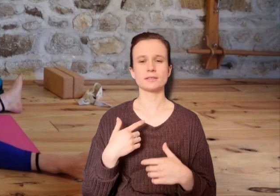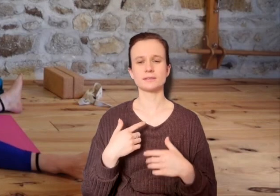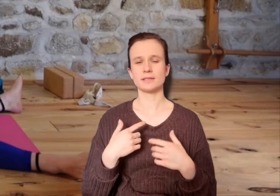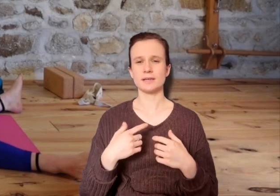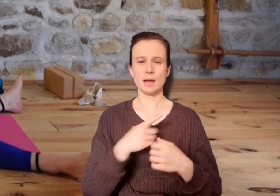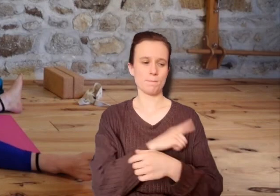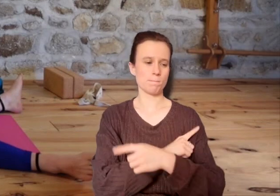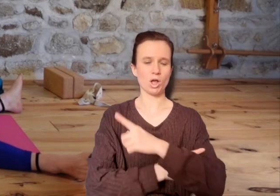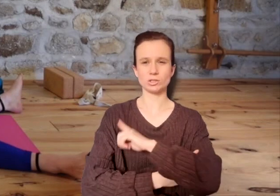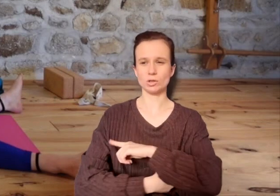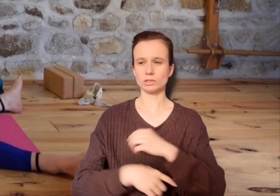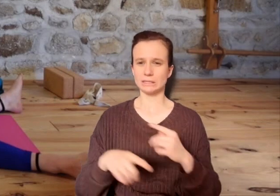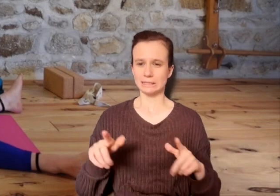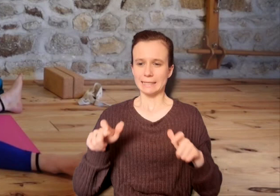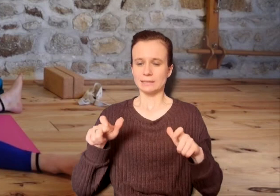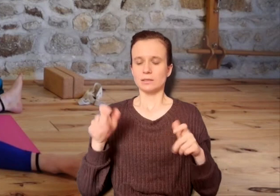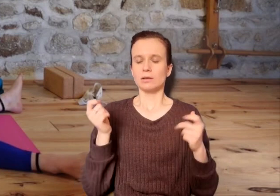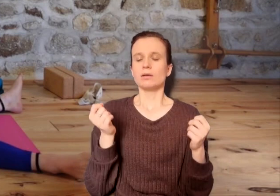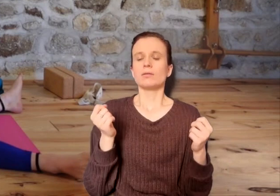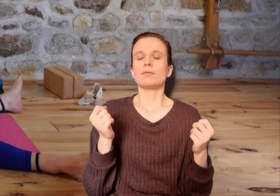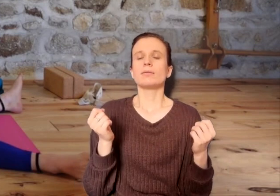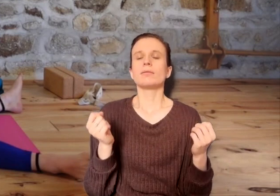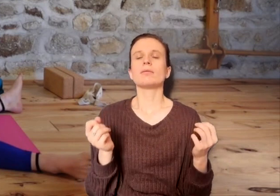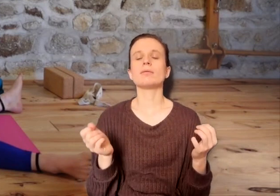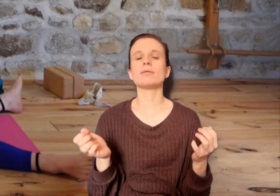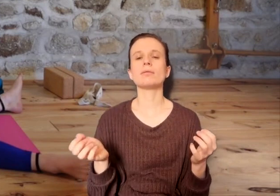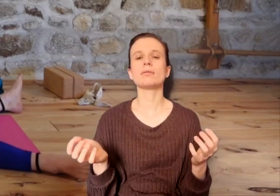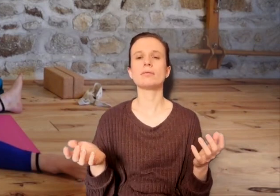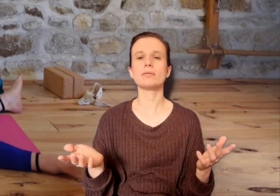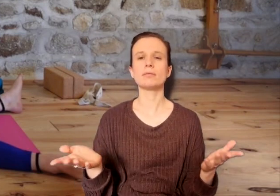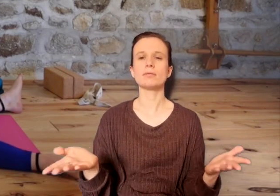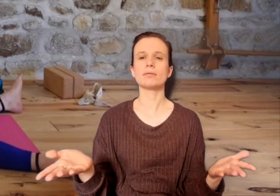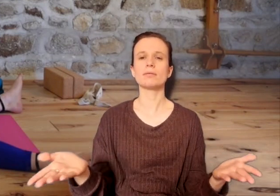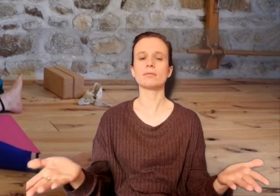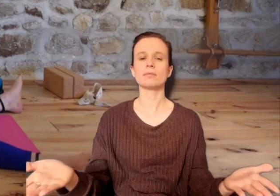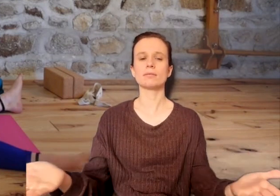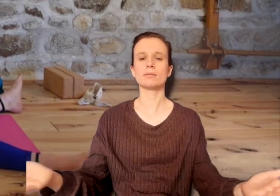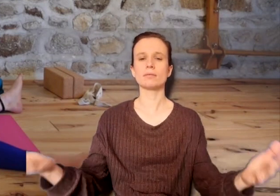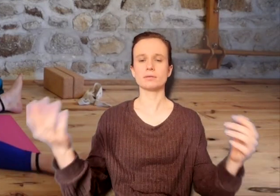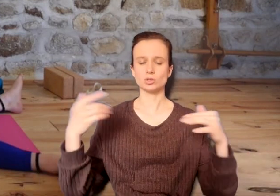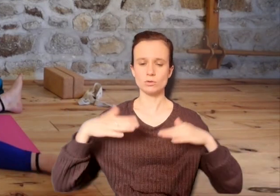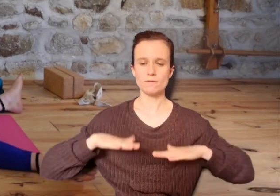You're going to let any extra energy within the muscles disperse down through the floor.